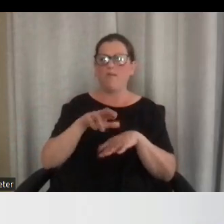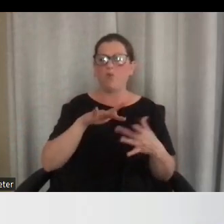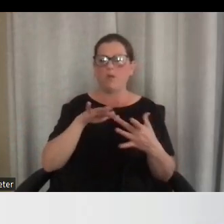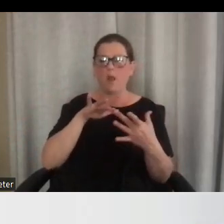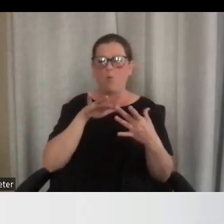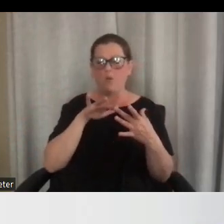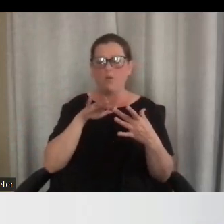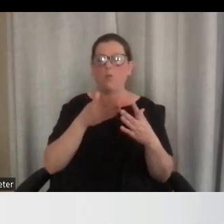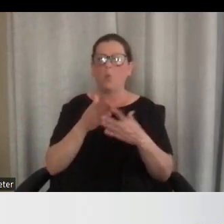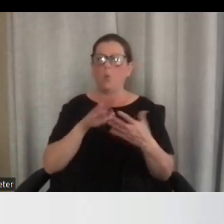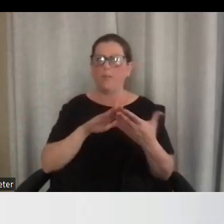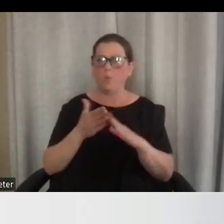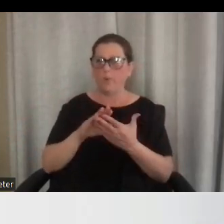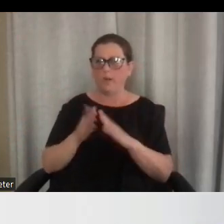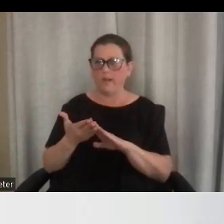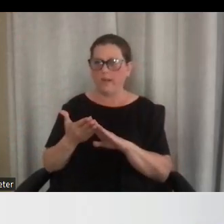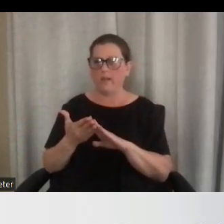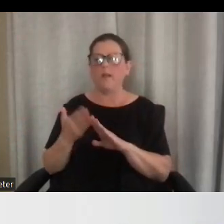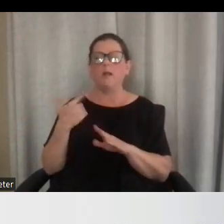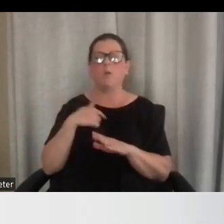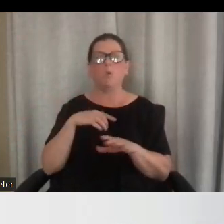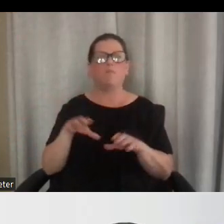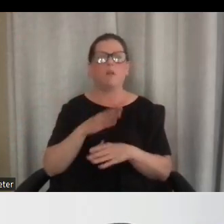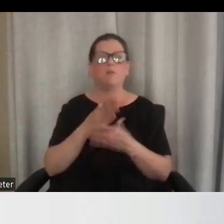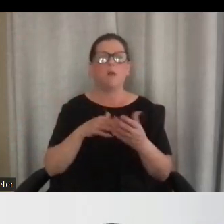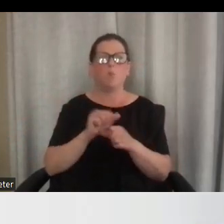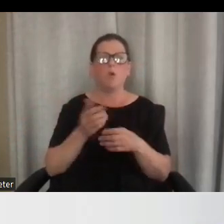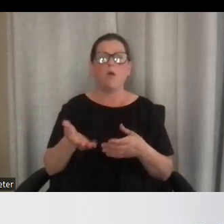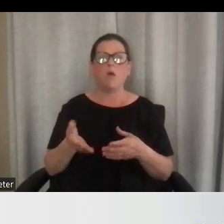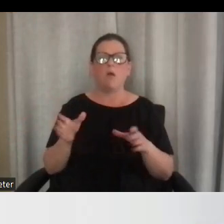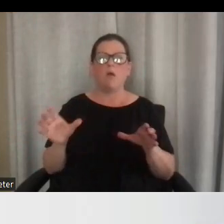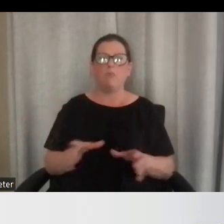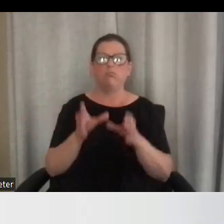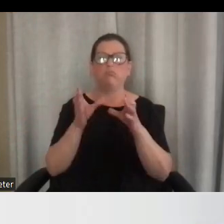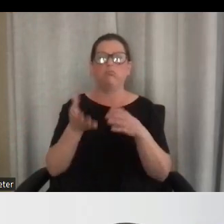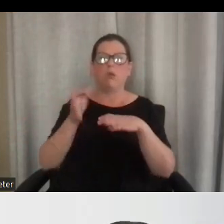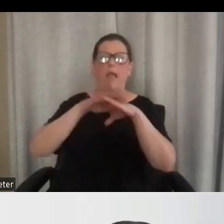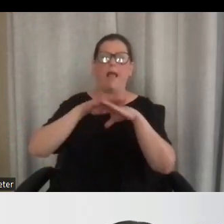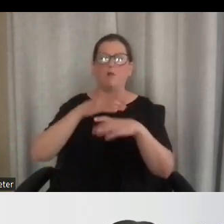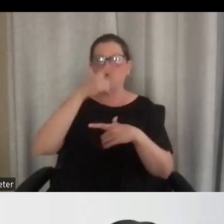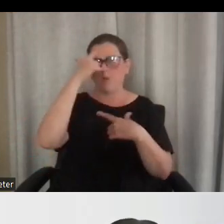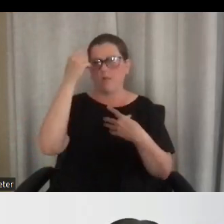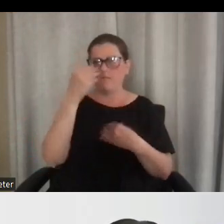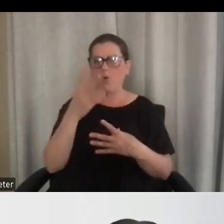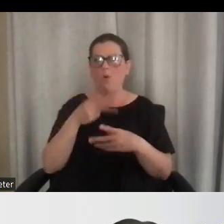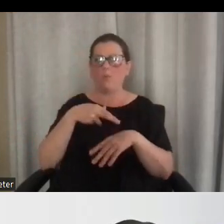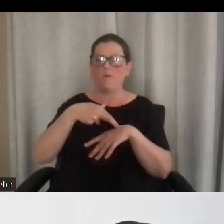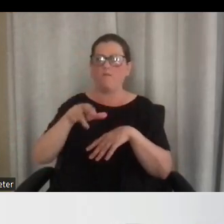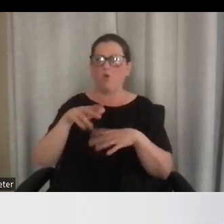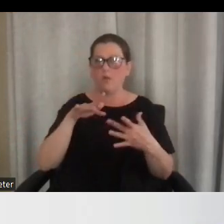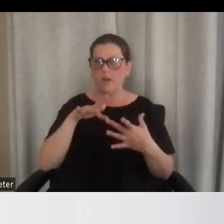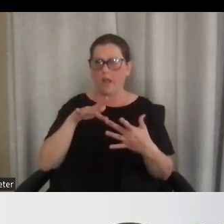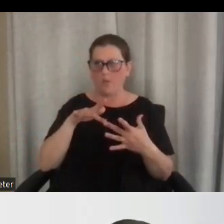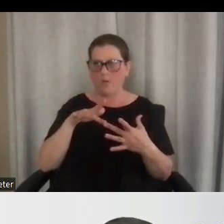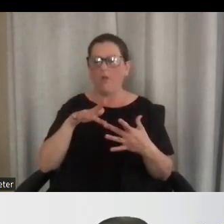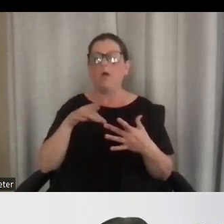communities. Some of the work we've done is called enhanced trauma-informed care referral networks, where we